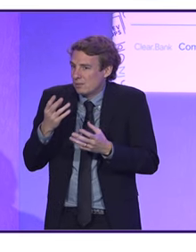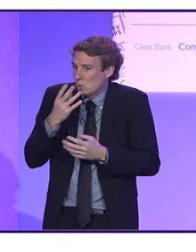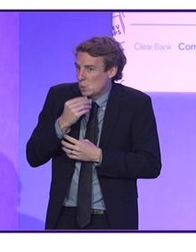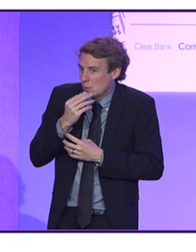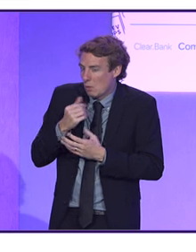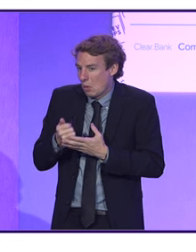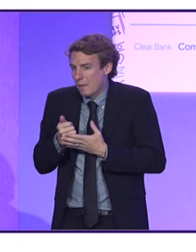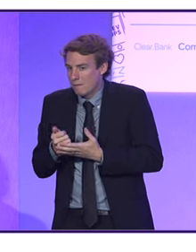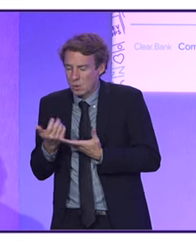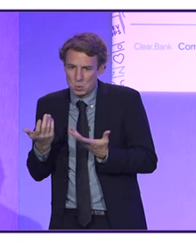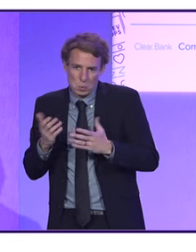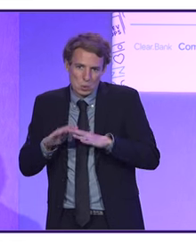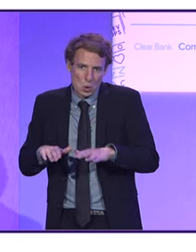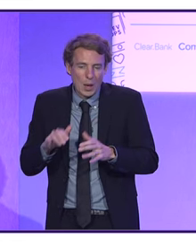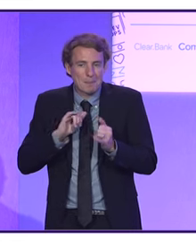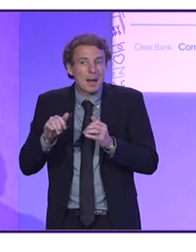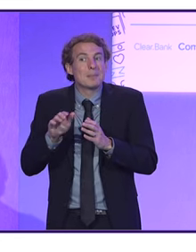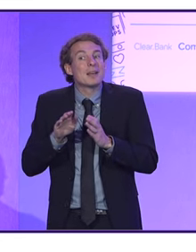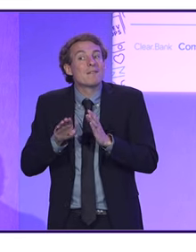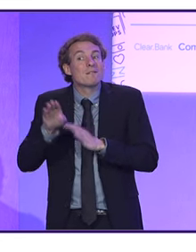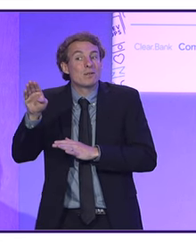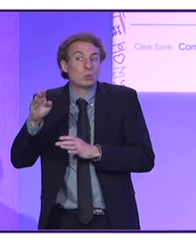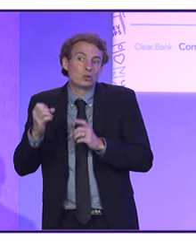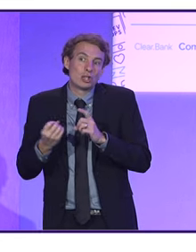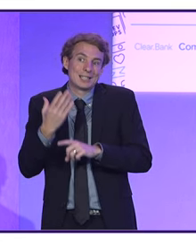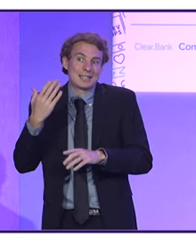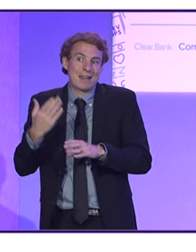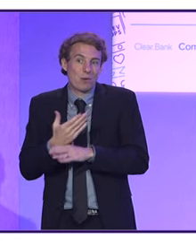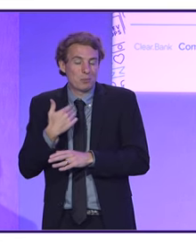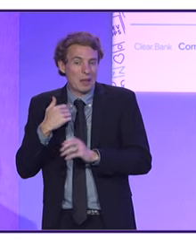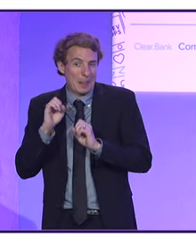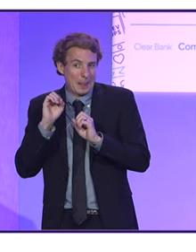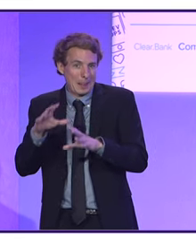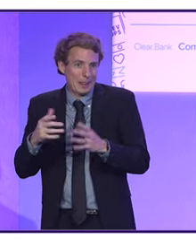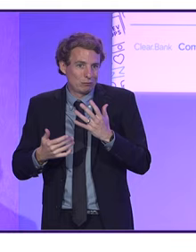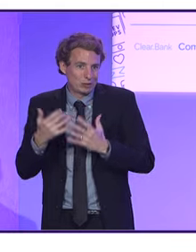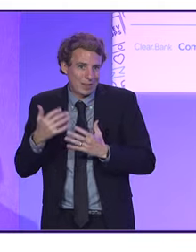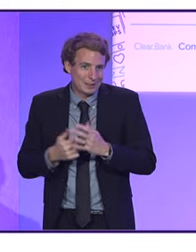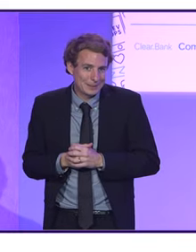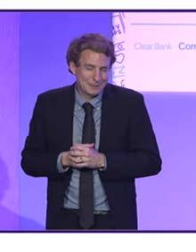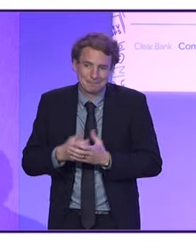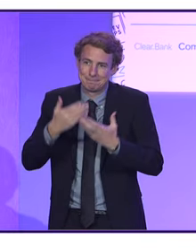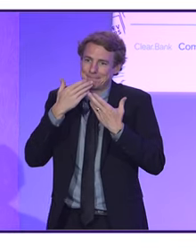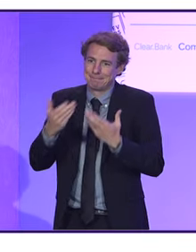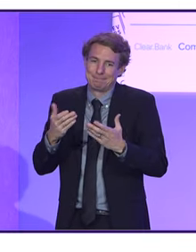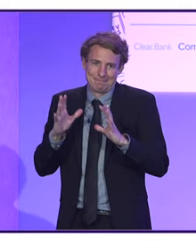us, and maybe I can share the results at a future DevOps day. So thank you very much.